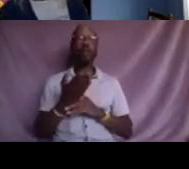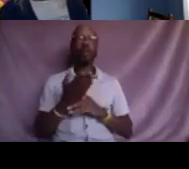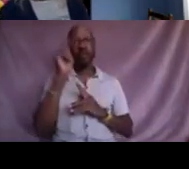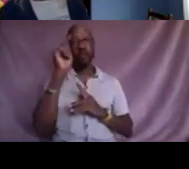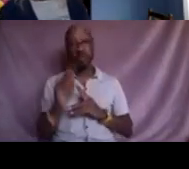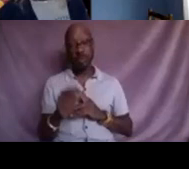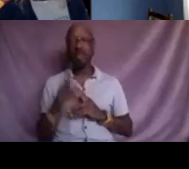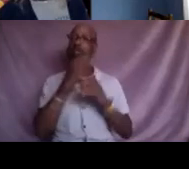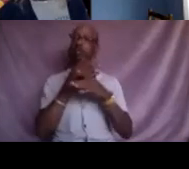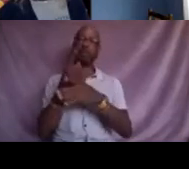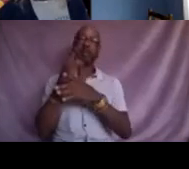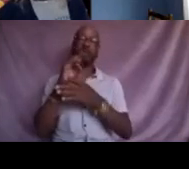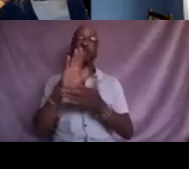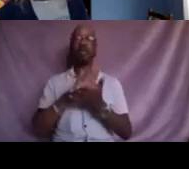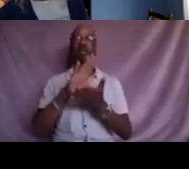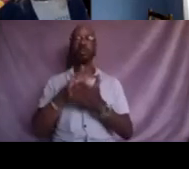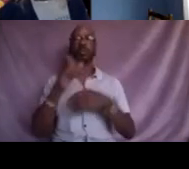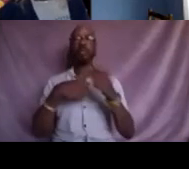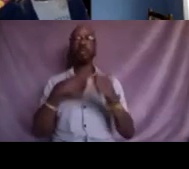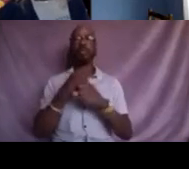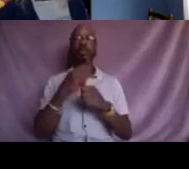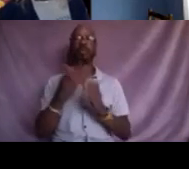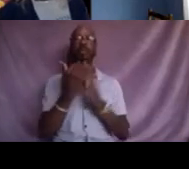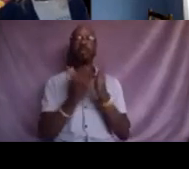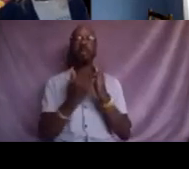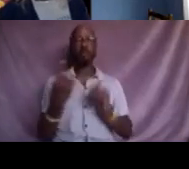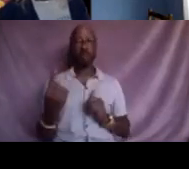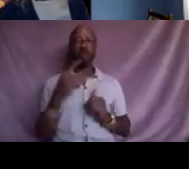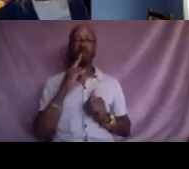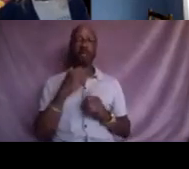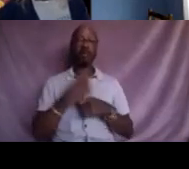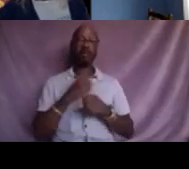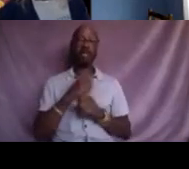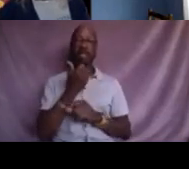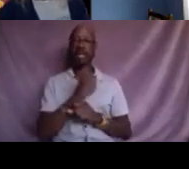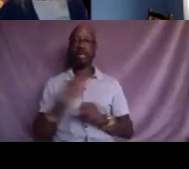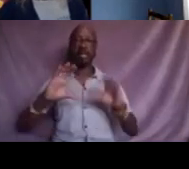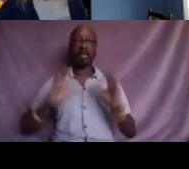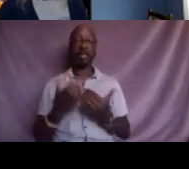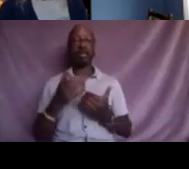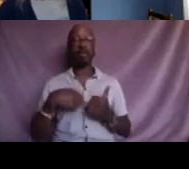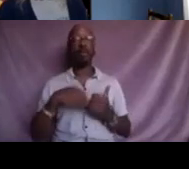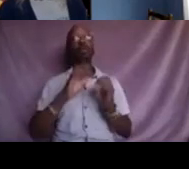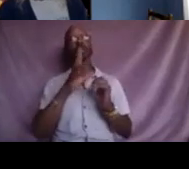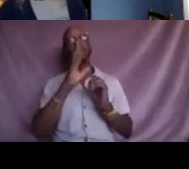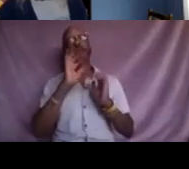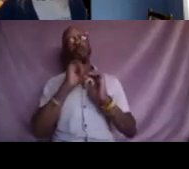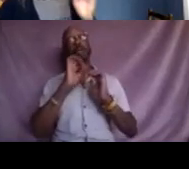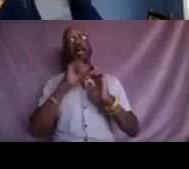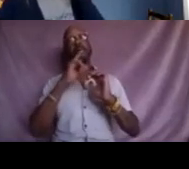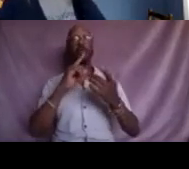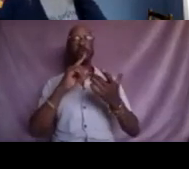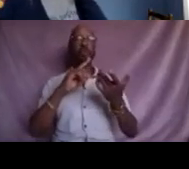school year. So step one is create a new class, archive any old ones, and it talks about here's a video of how to create a class, here's how to reuse posts